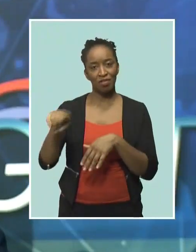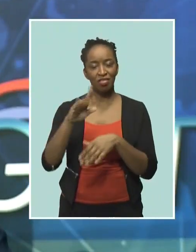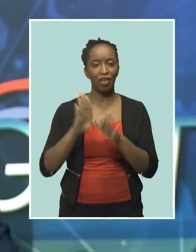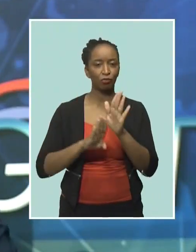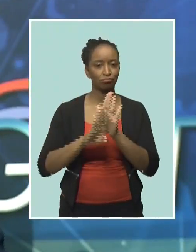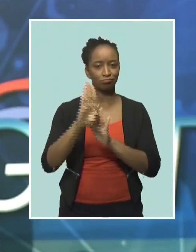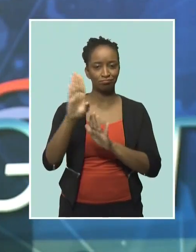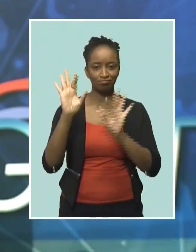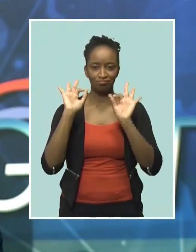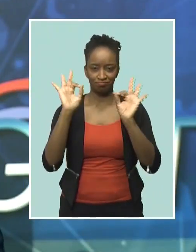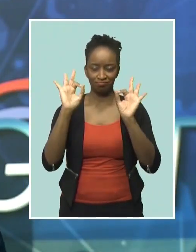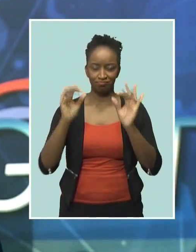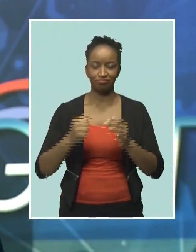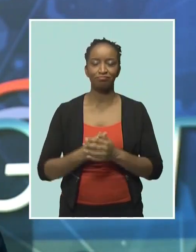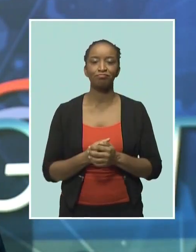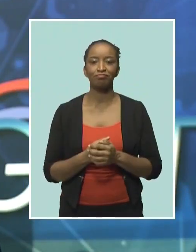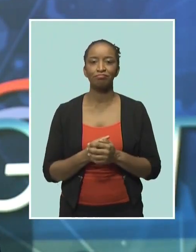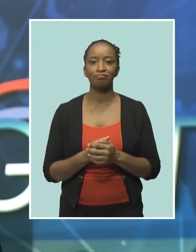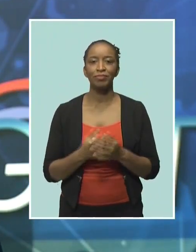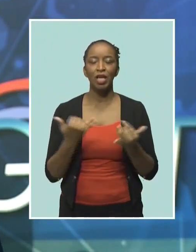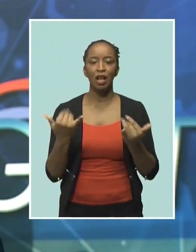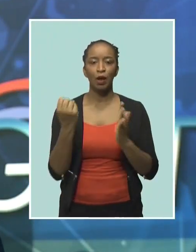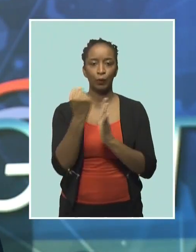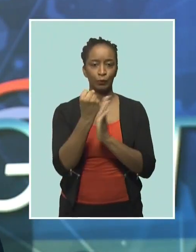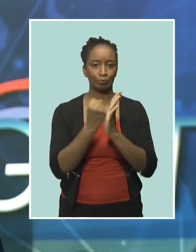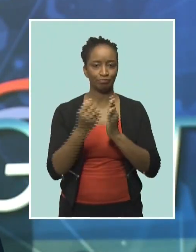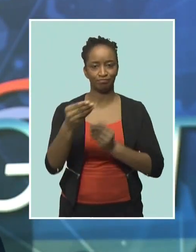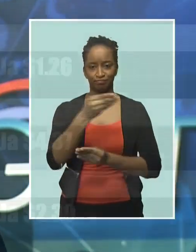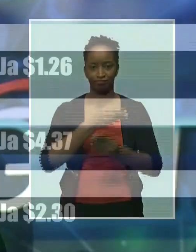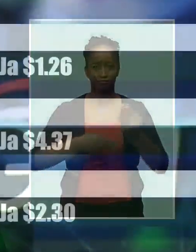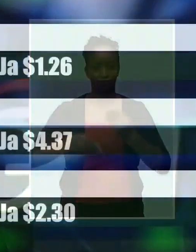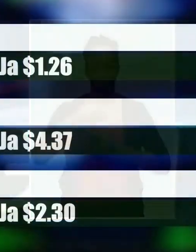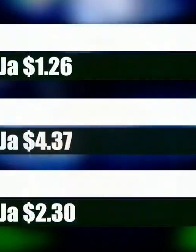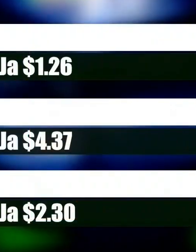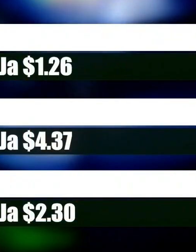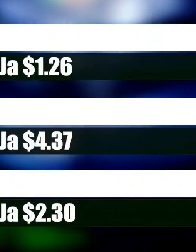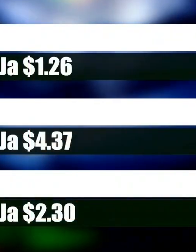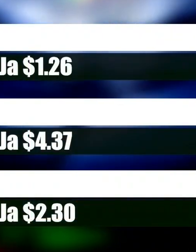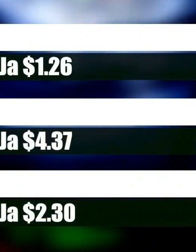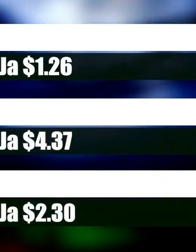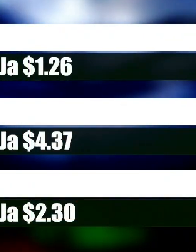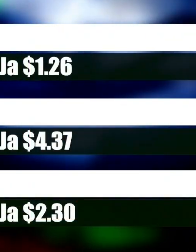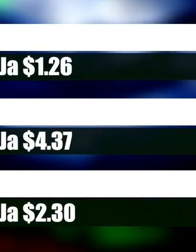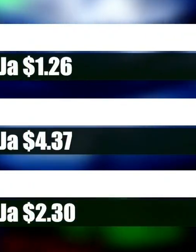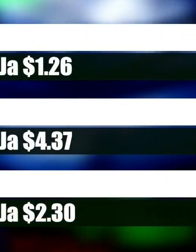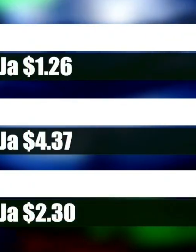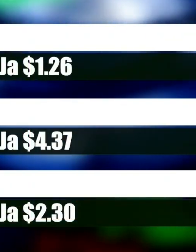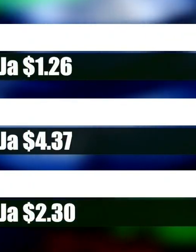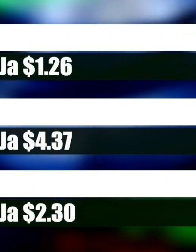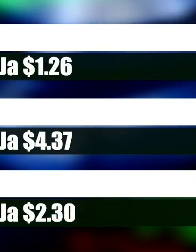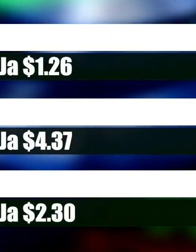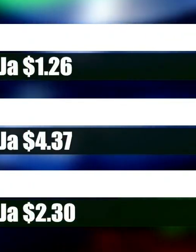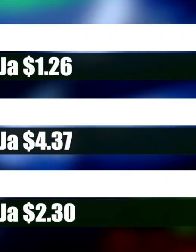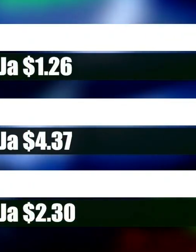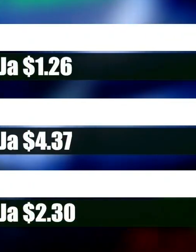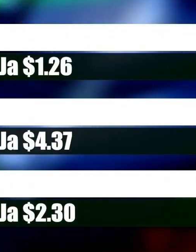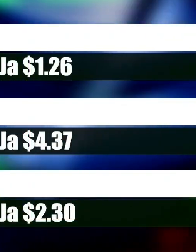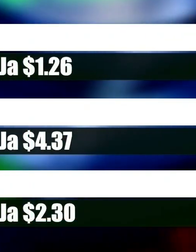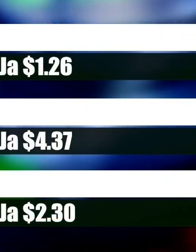Indeed, Wendy. Time now for tonight's trading report. In Jamaica, Victon Energy Limited,